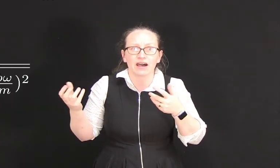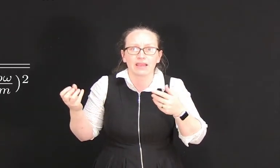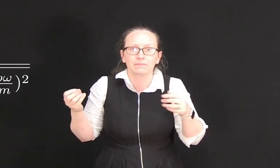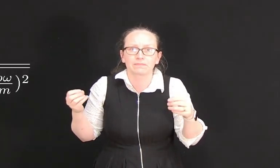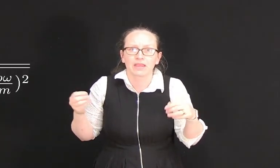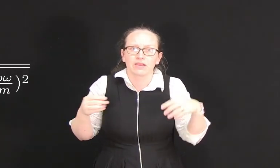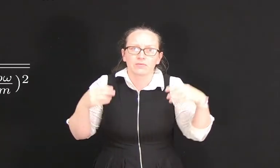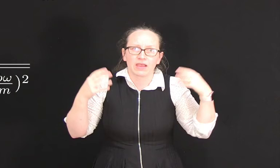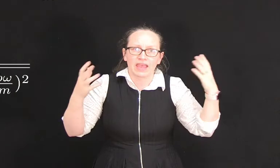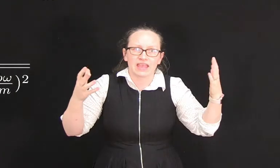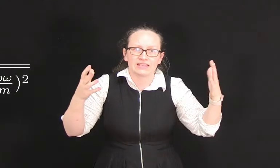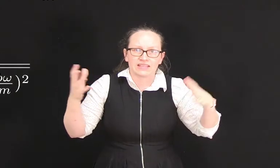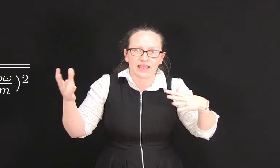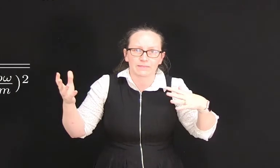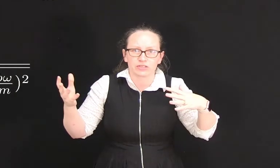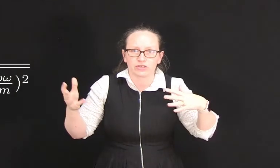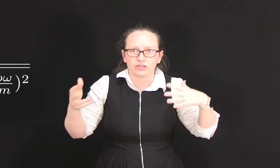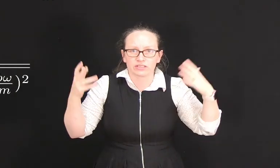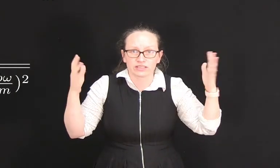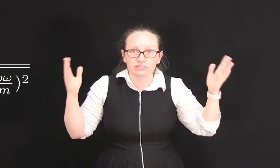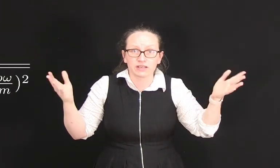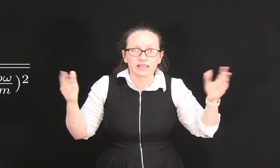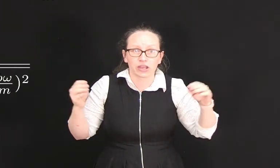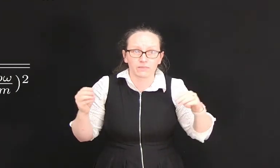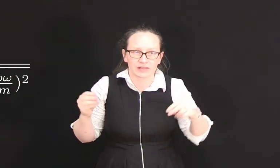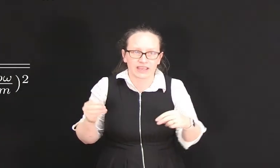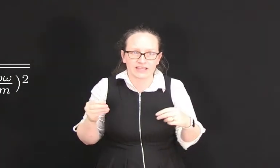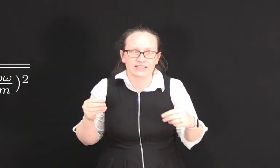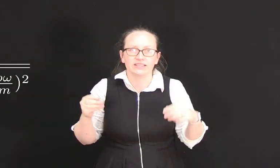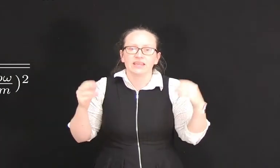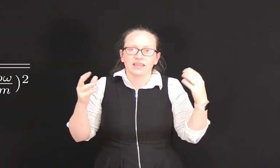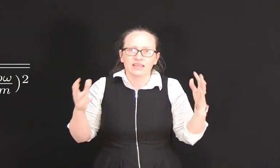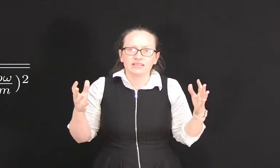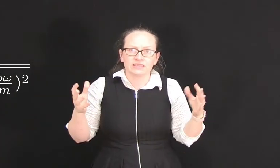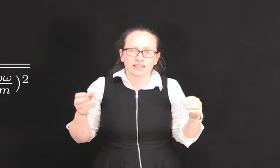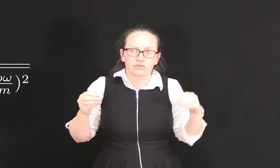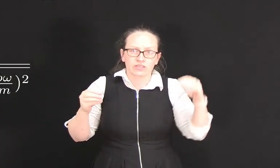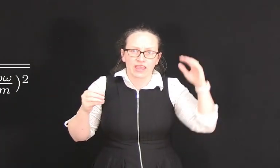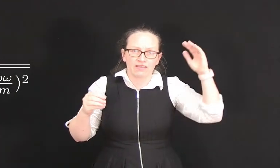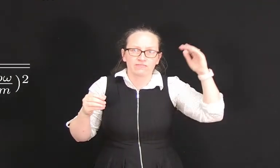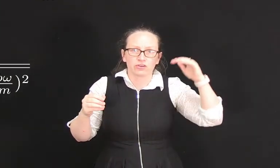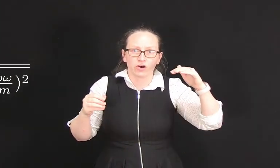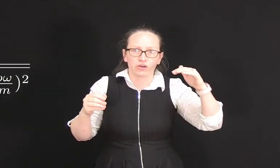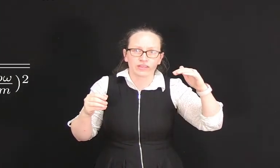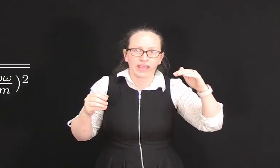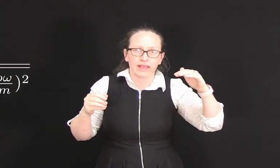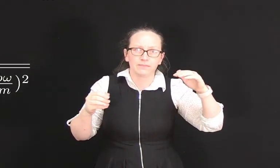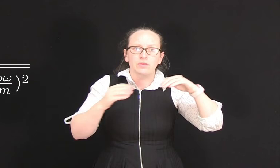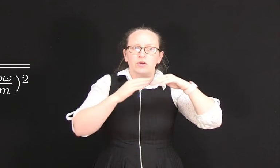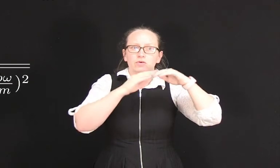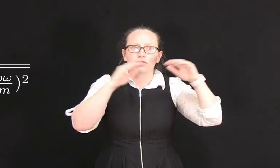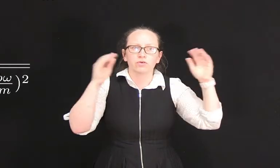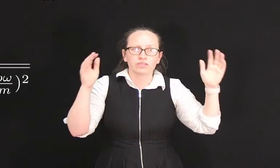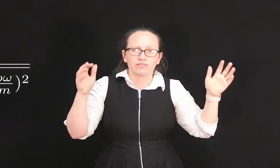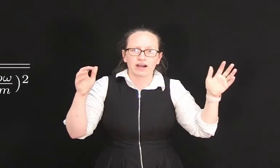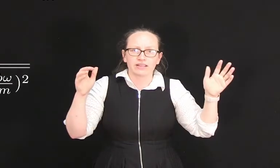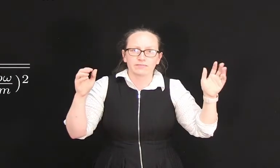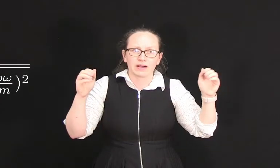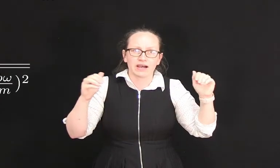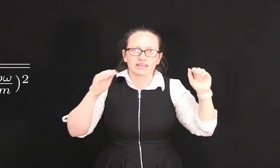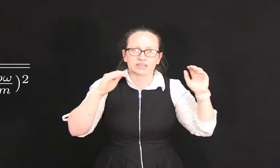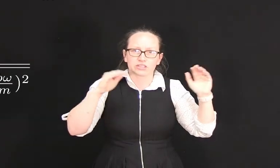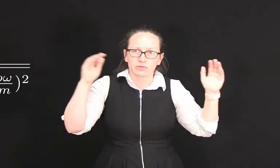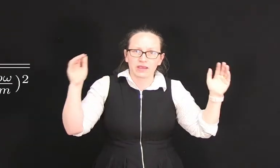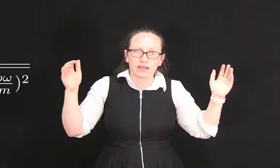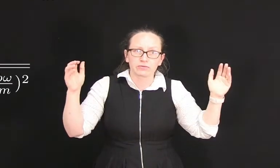plus phi, where a is the amplitude, and it's really complicated. It is equal to f naught on m, all